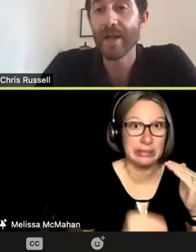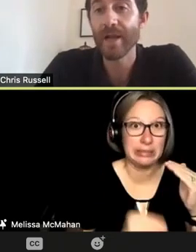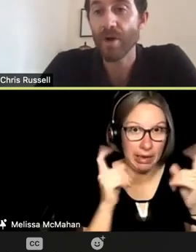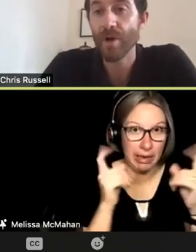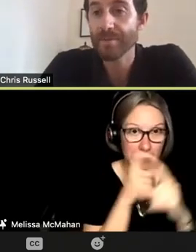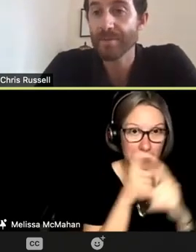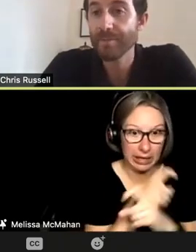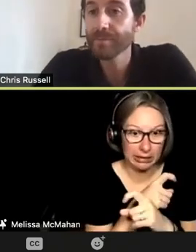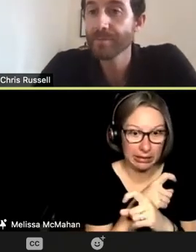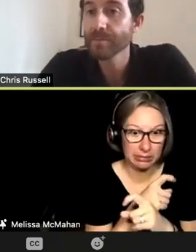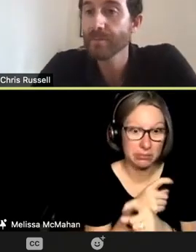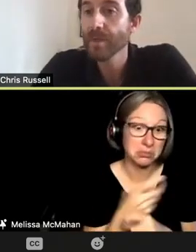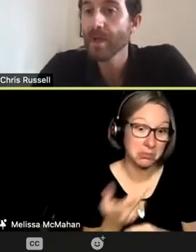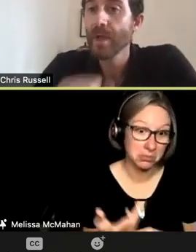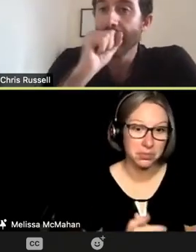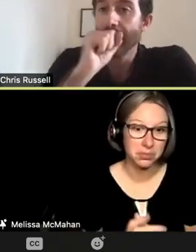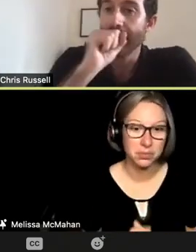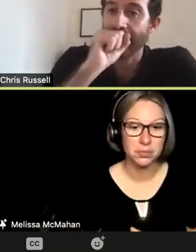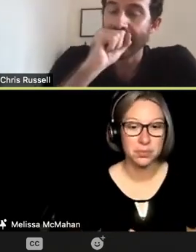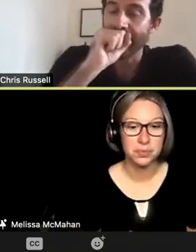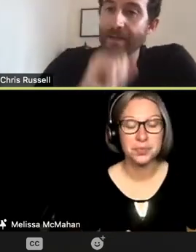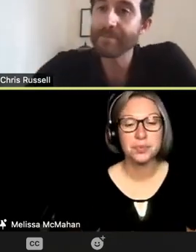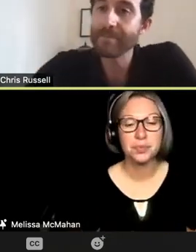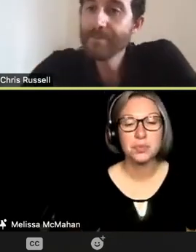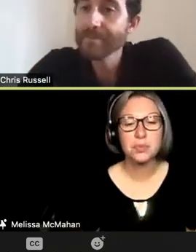as the line drawings.